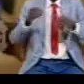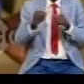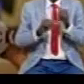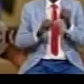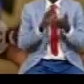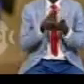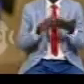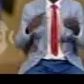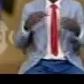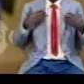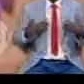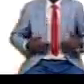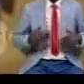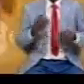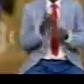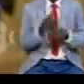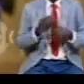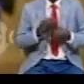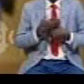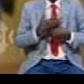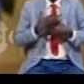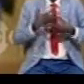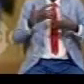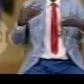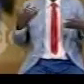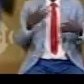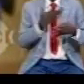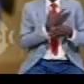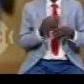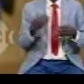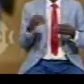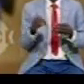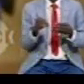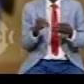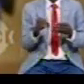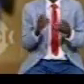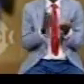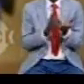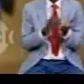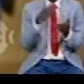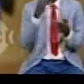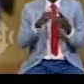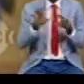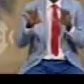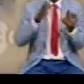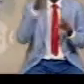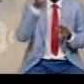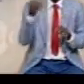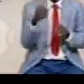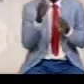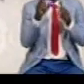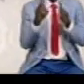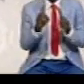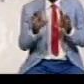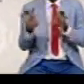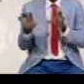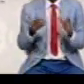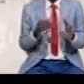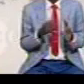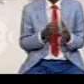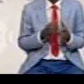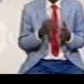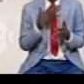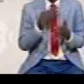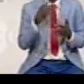was just very, very big. They advised me to go to a heart test, which I go to a heart test. They say one part of my